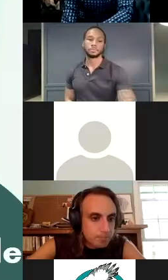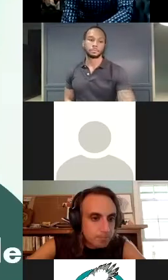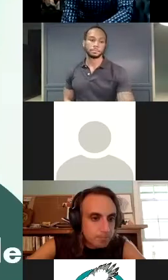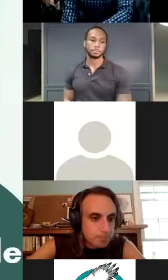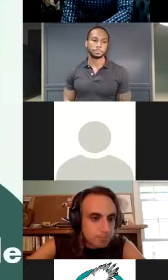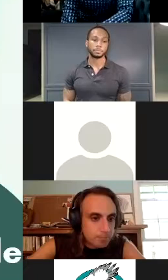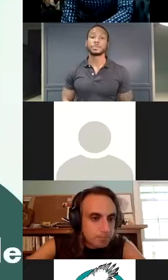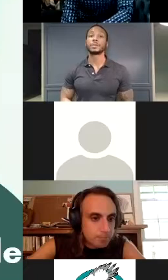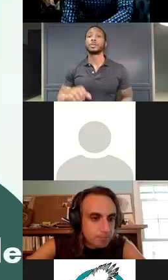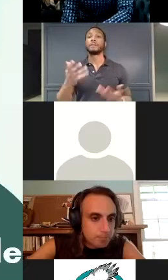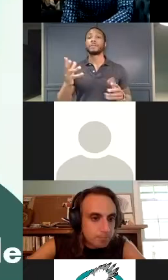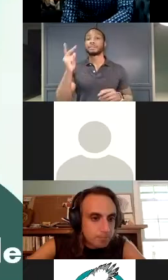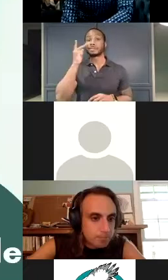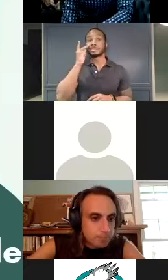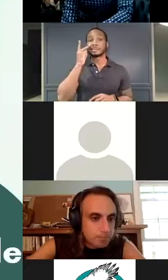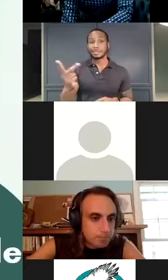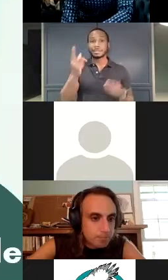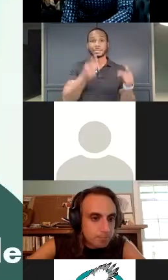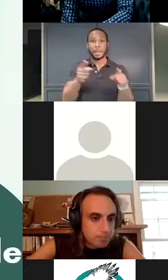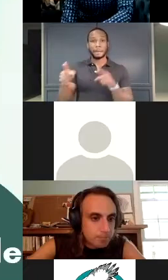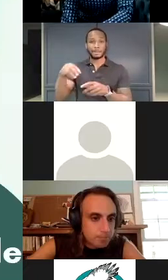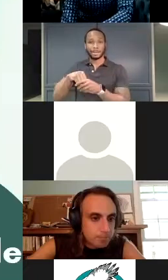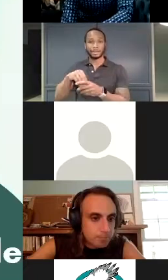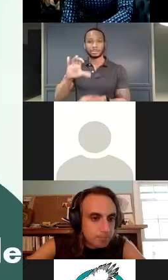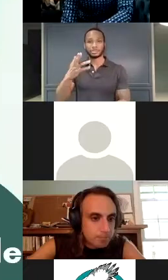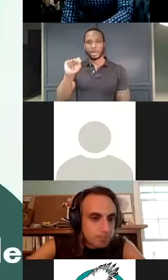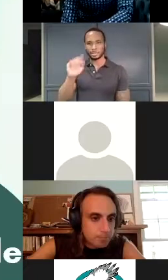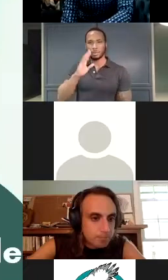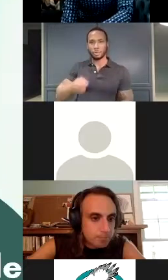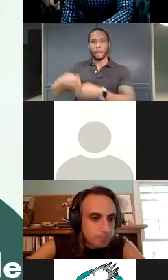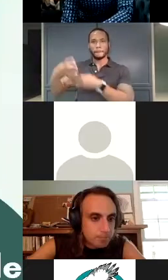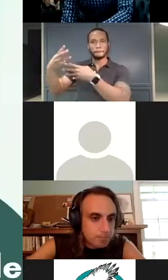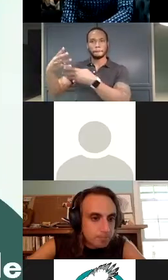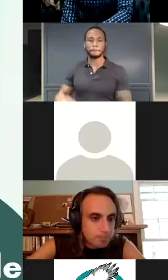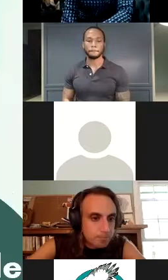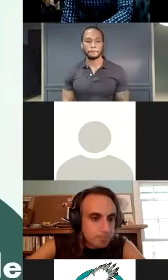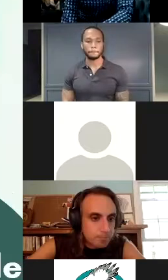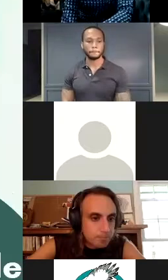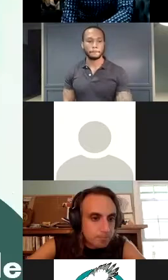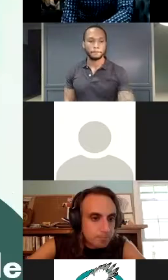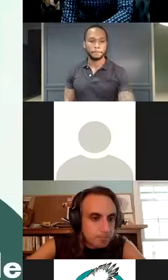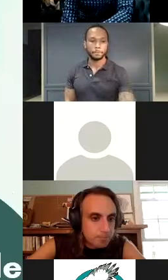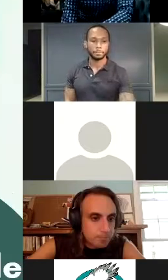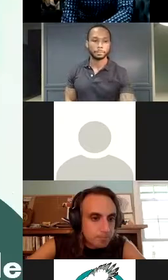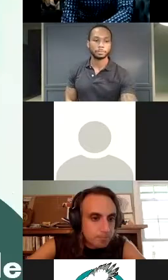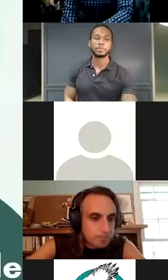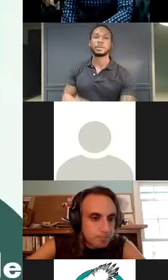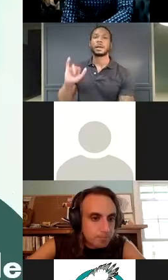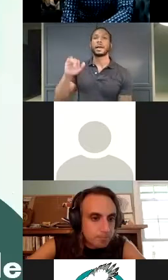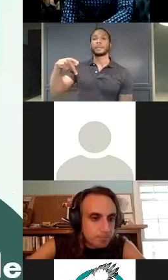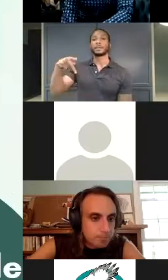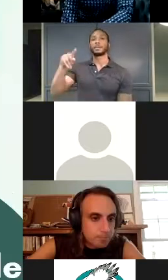So I see that there's things happening in the chat. I'm just going to briefly pull that up. Oh yes, IPV is intimate partner violence